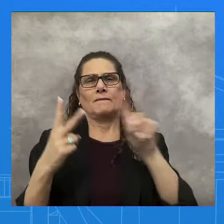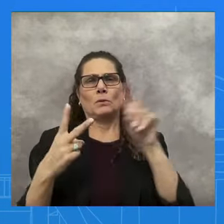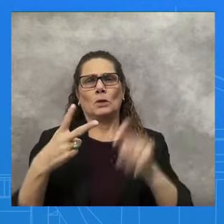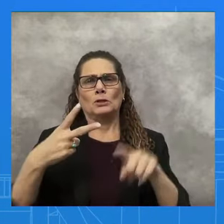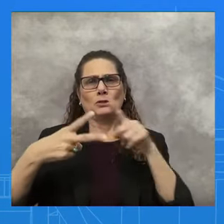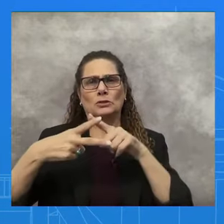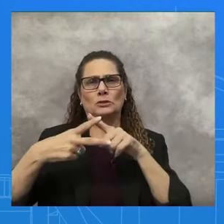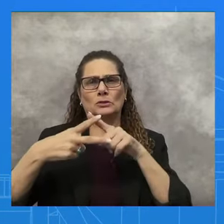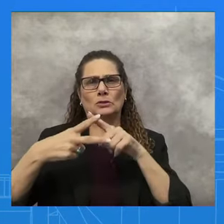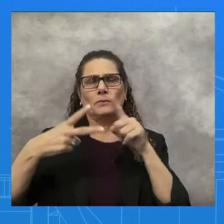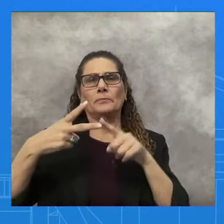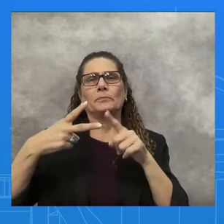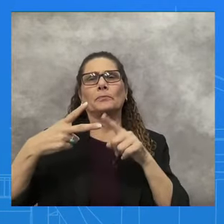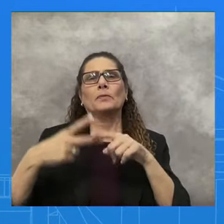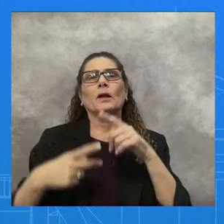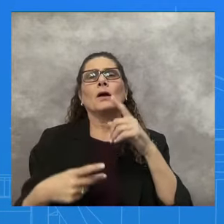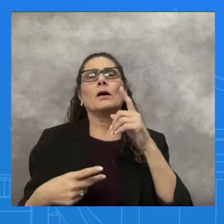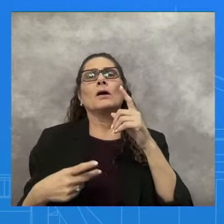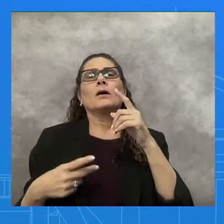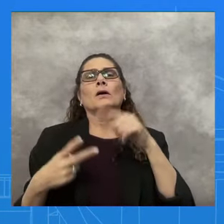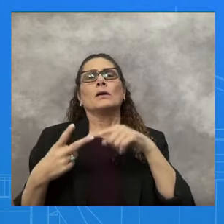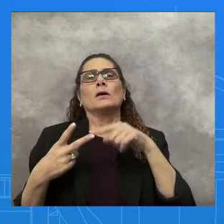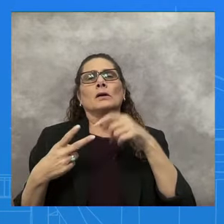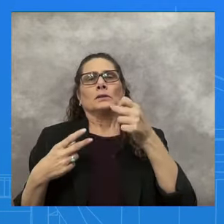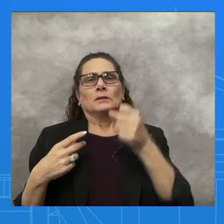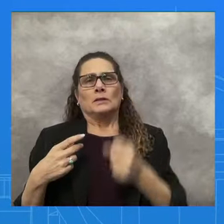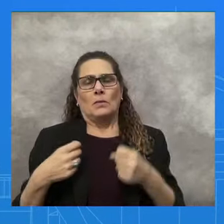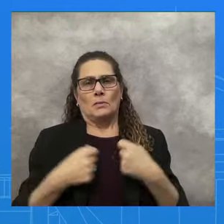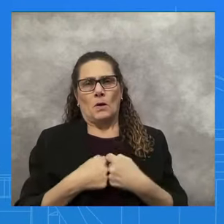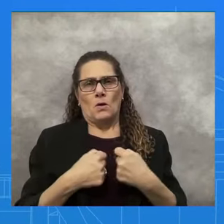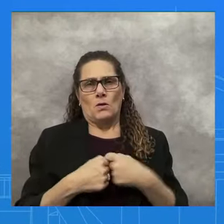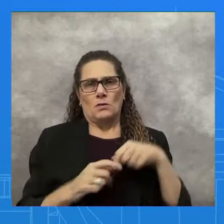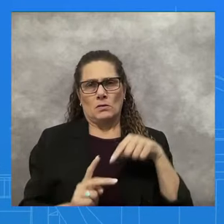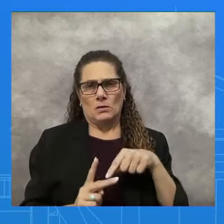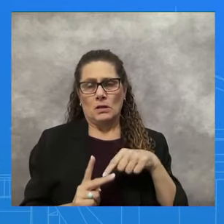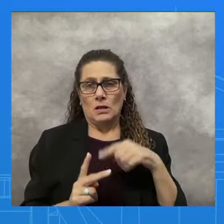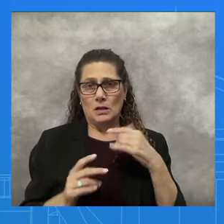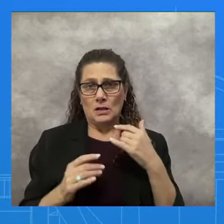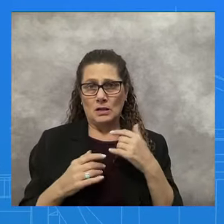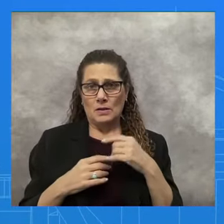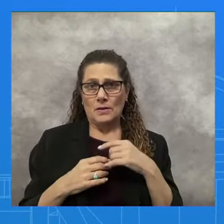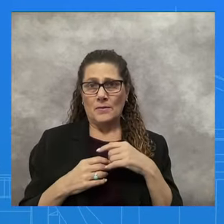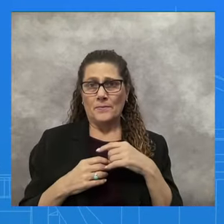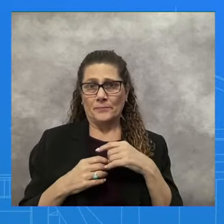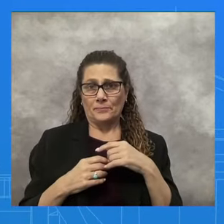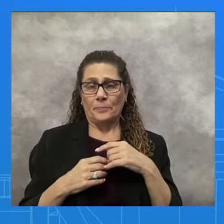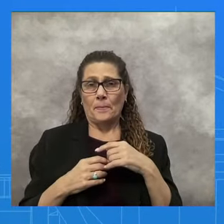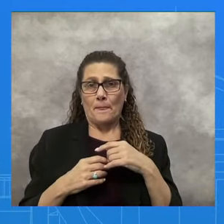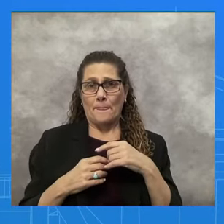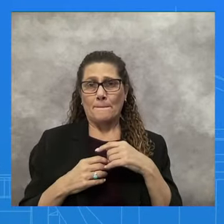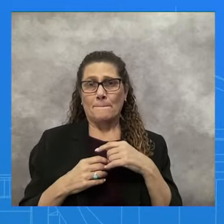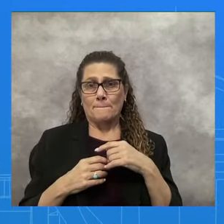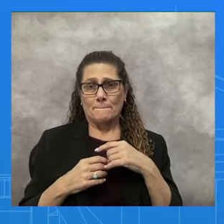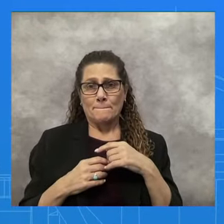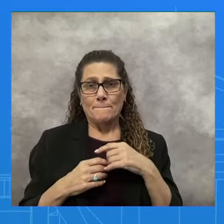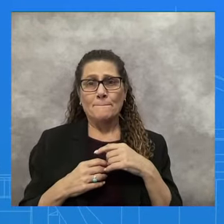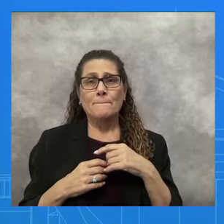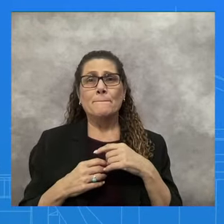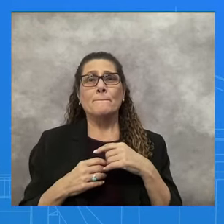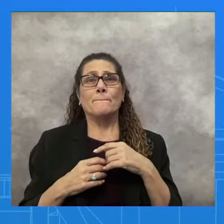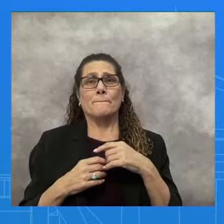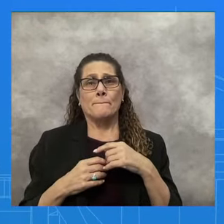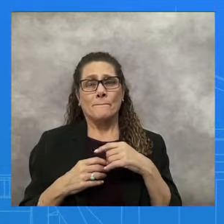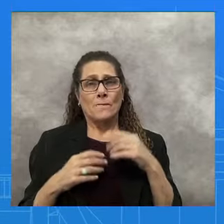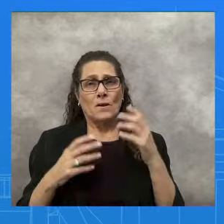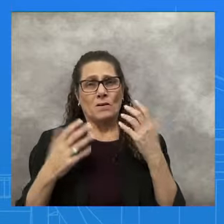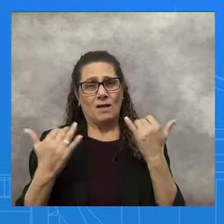More than 20,000 Chinese migrants have illegally crossed the southern border in 2024, and the vast majority, according to the National Border Patrol Council president,